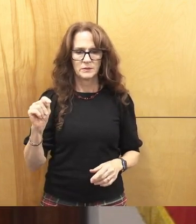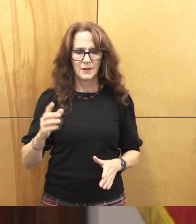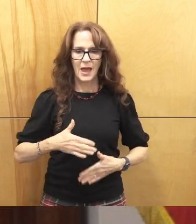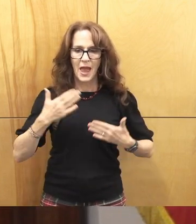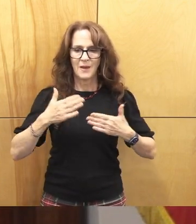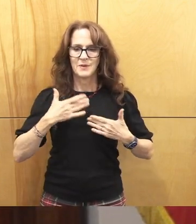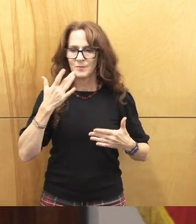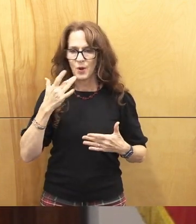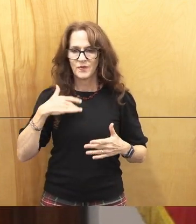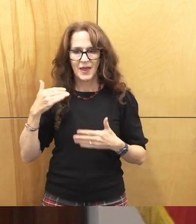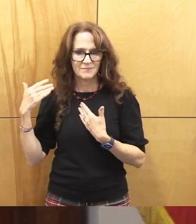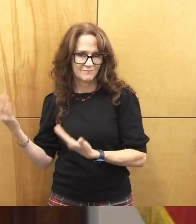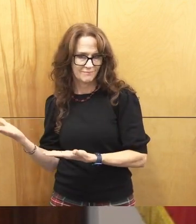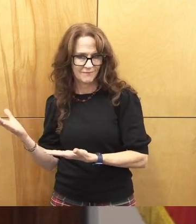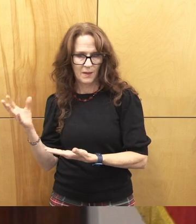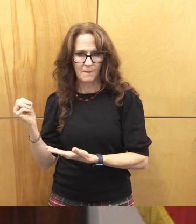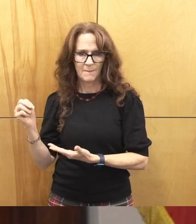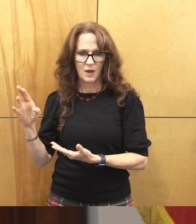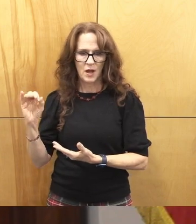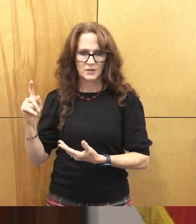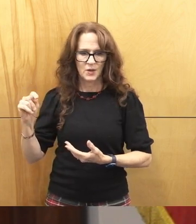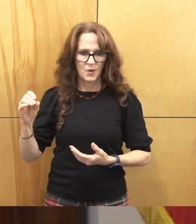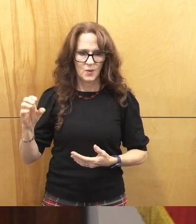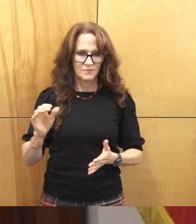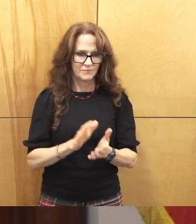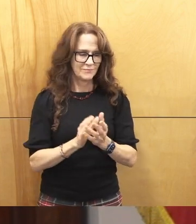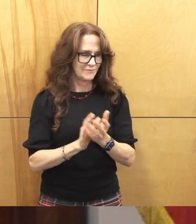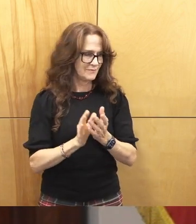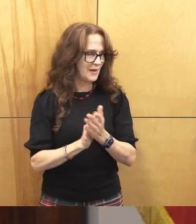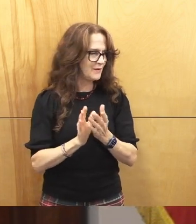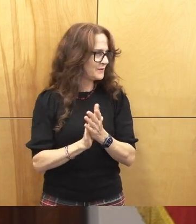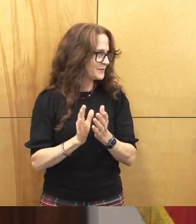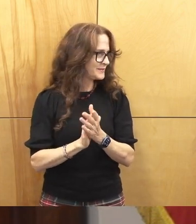birthday. And then